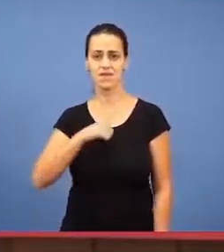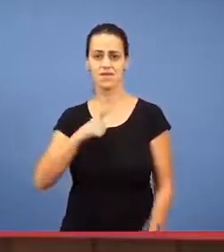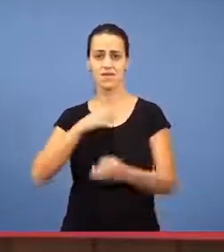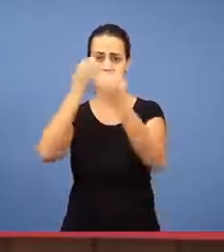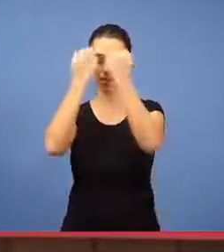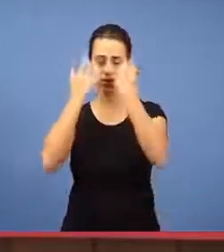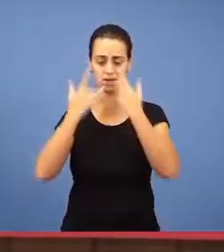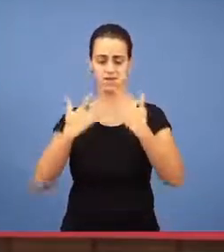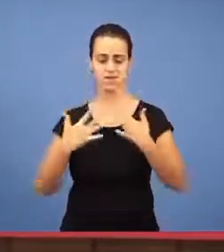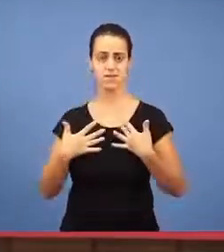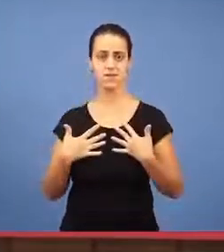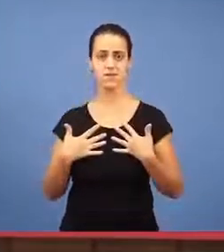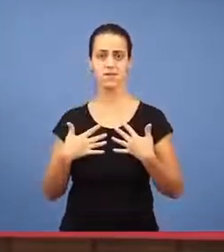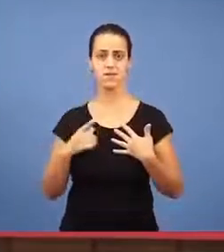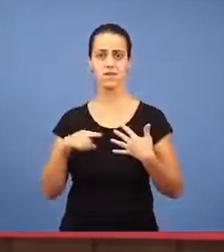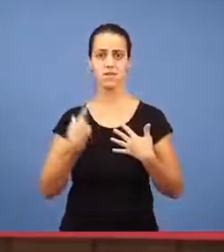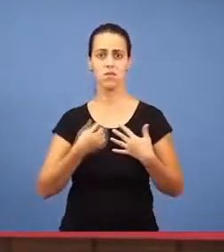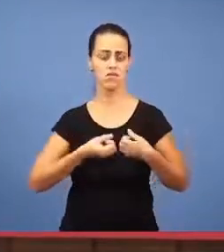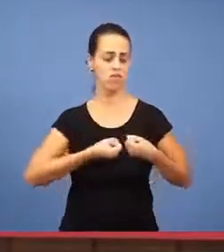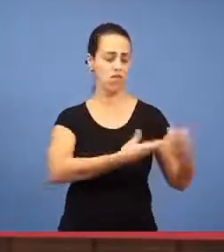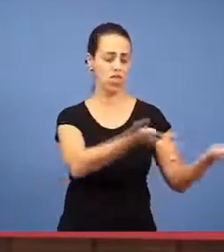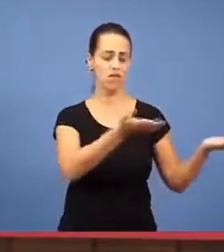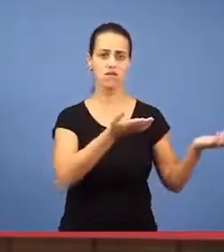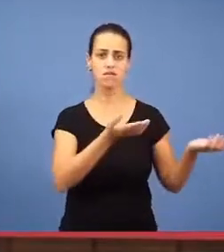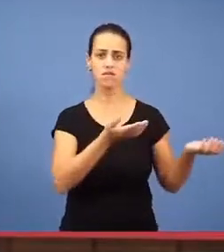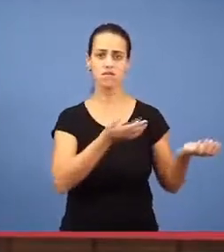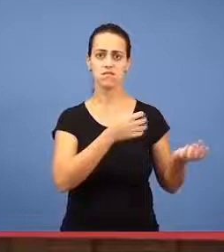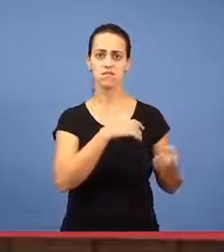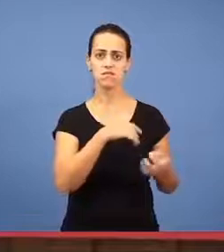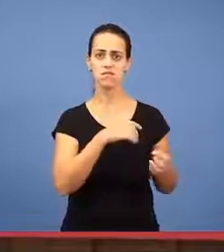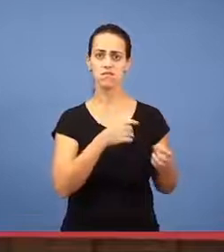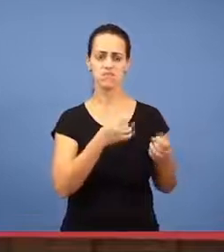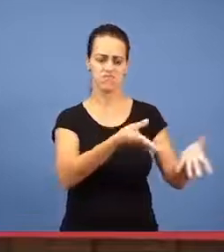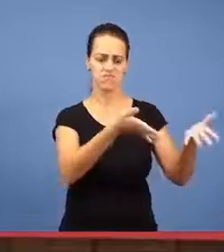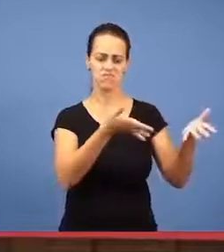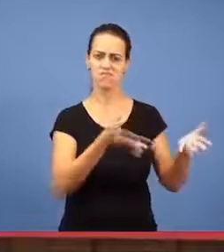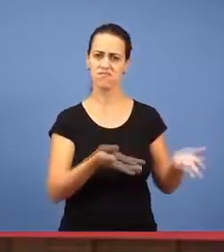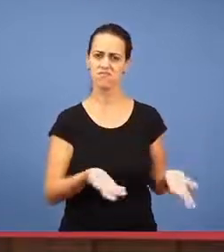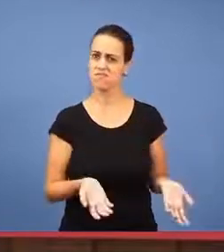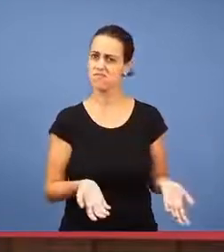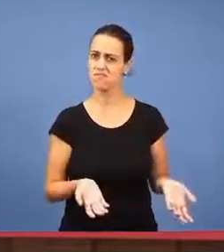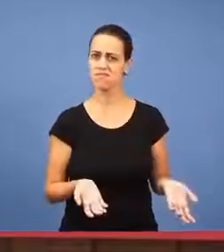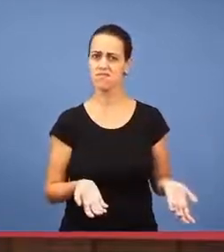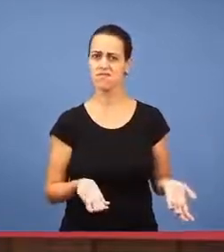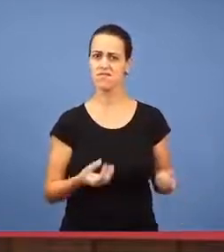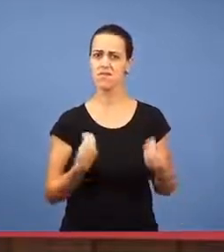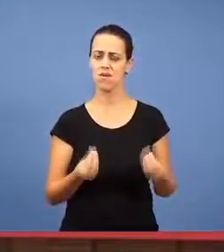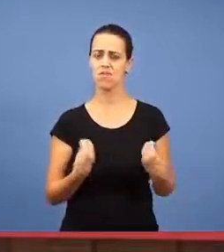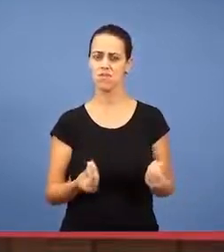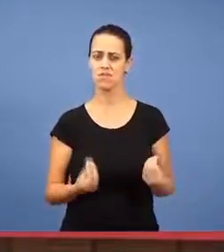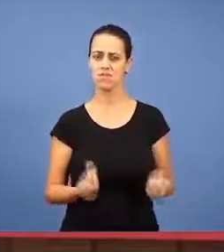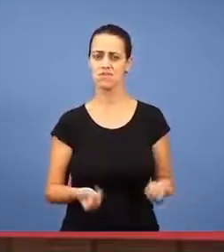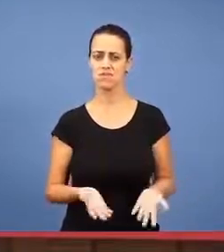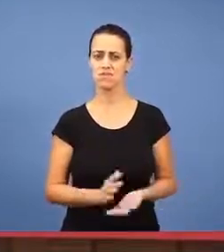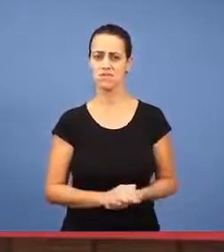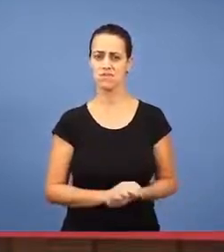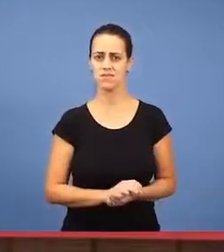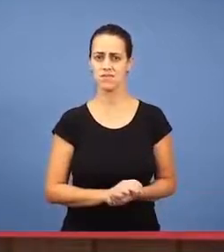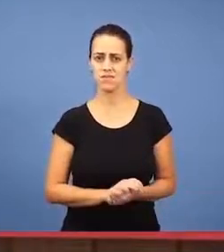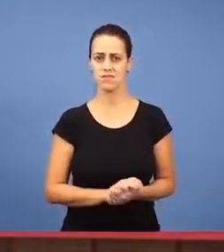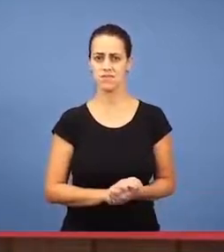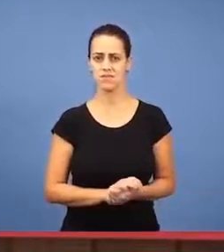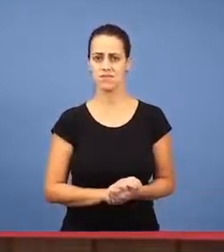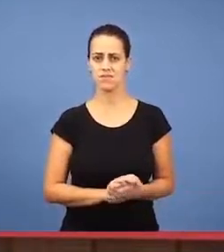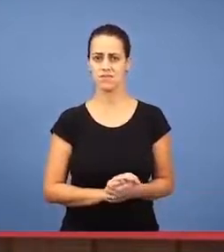If you receive a pot filled with gold dust and get mixed up with sand, when playing on the sand,